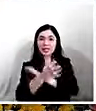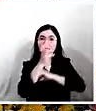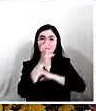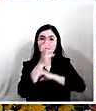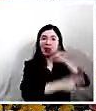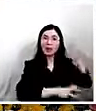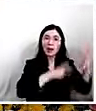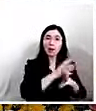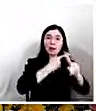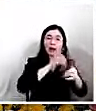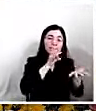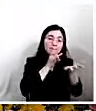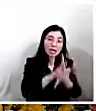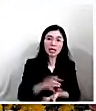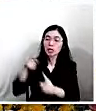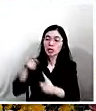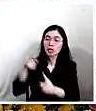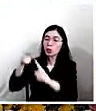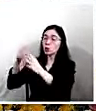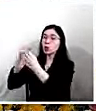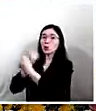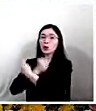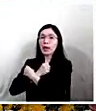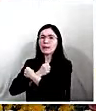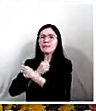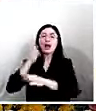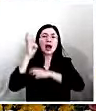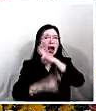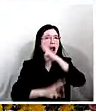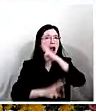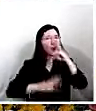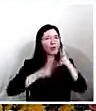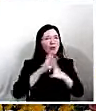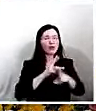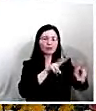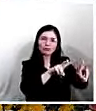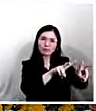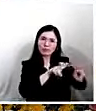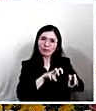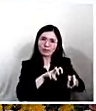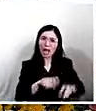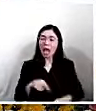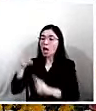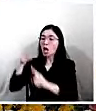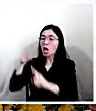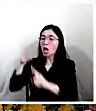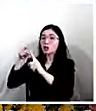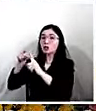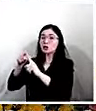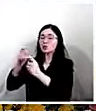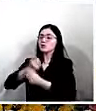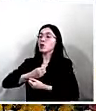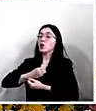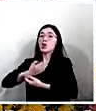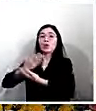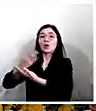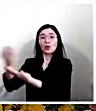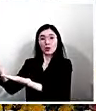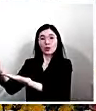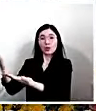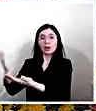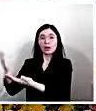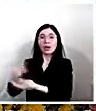a world of selfishness to selflessness, and a